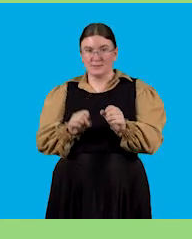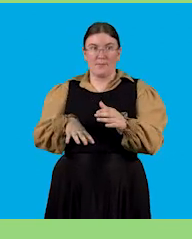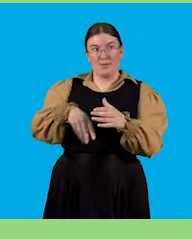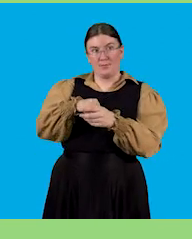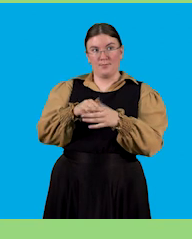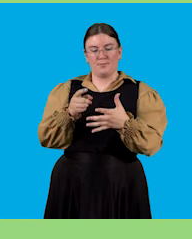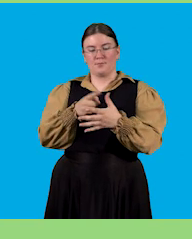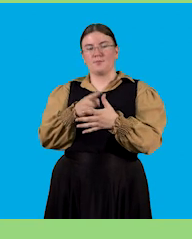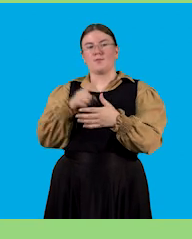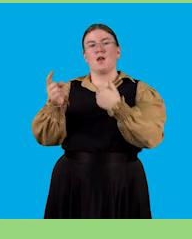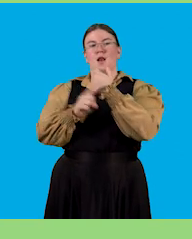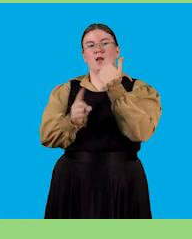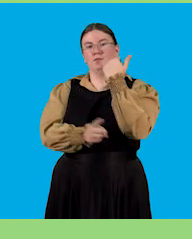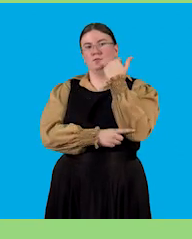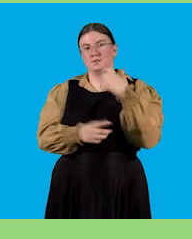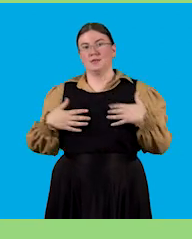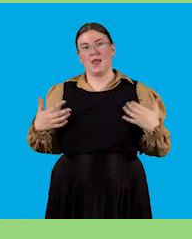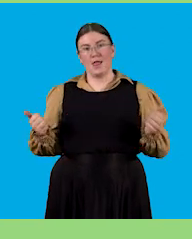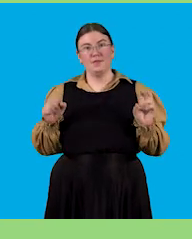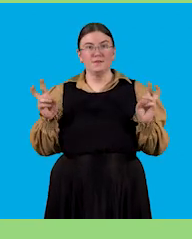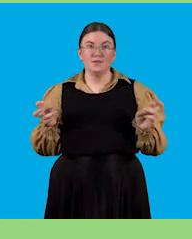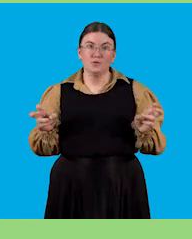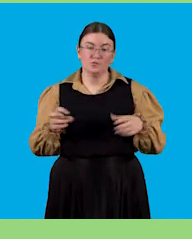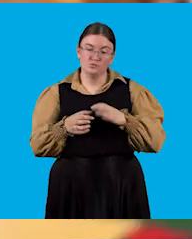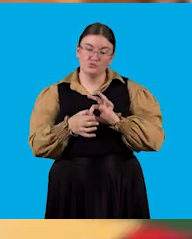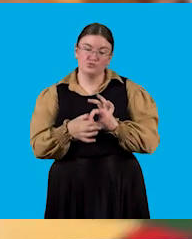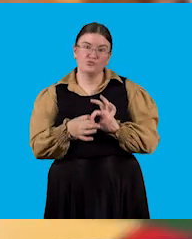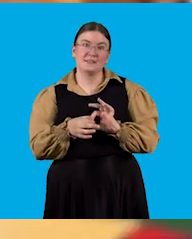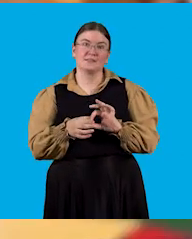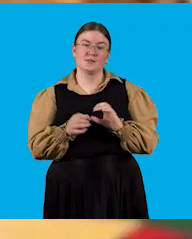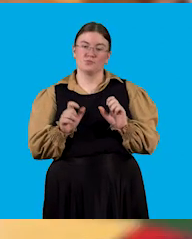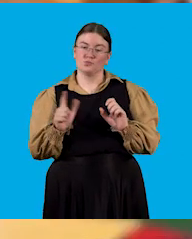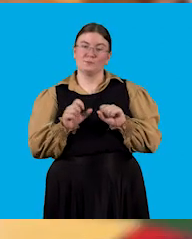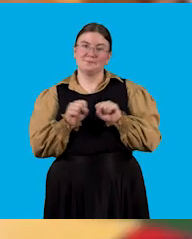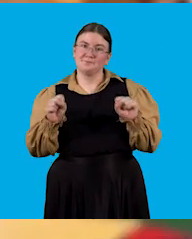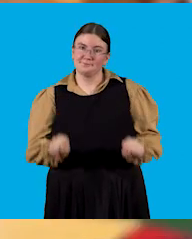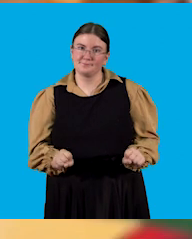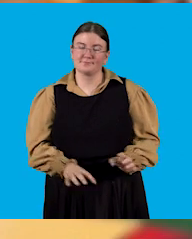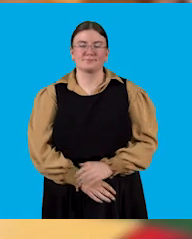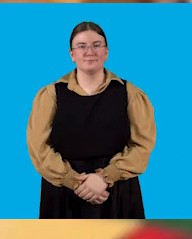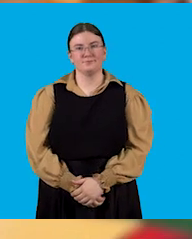we are going to look at the health issues that are related to the excretory system.